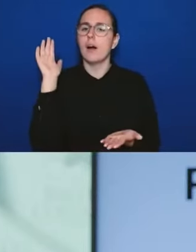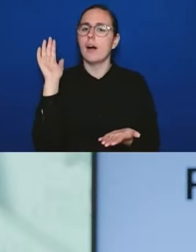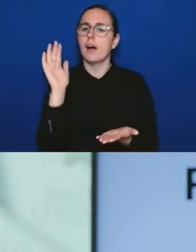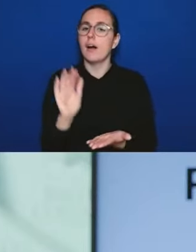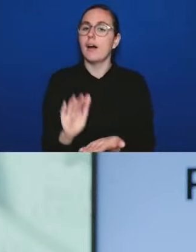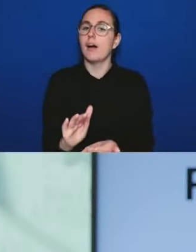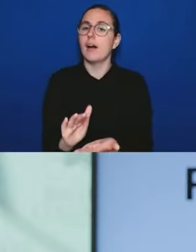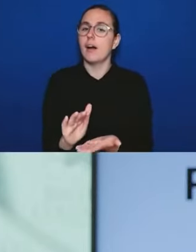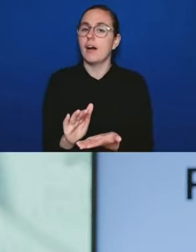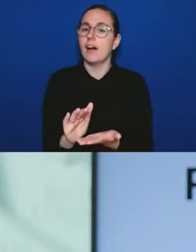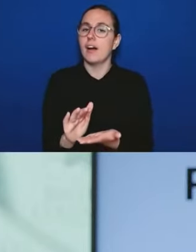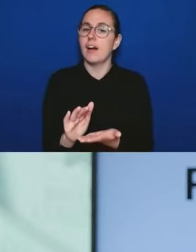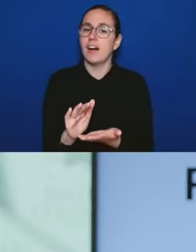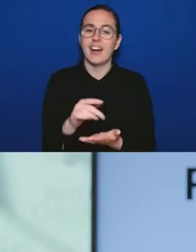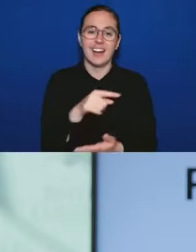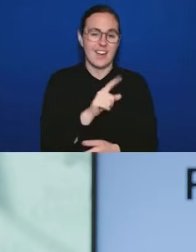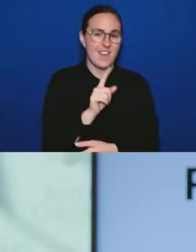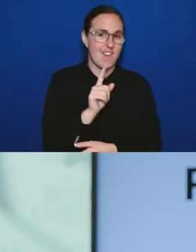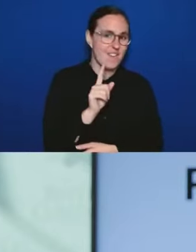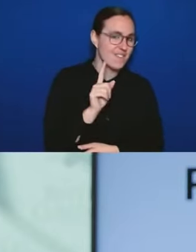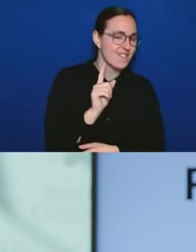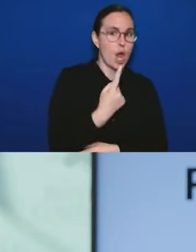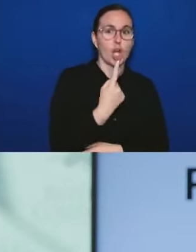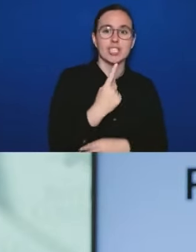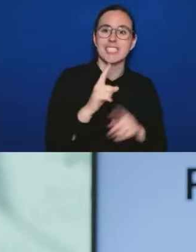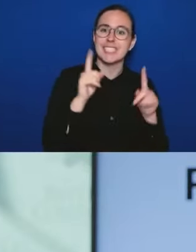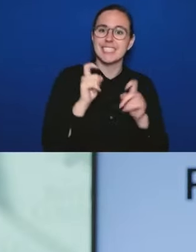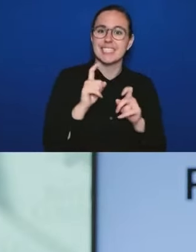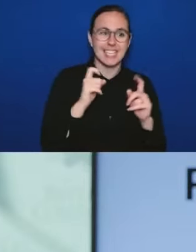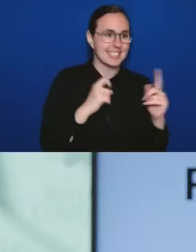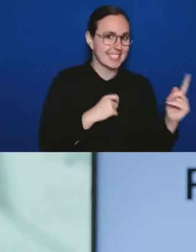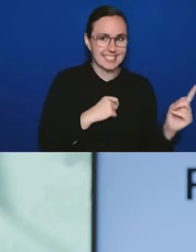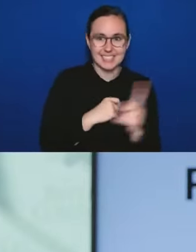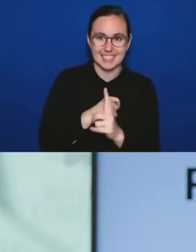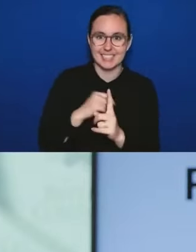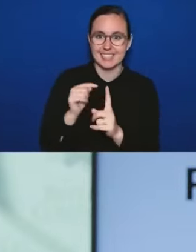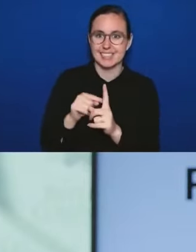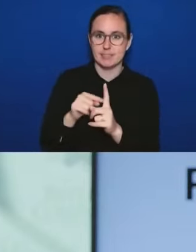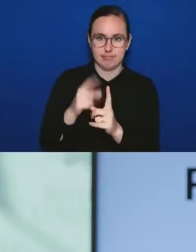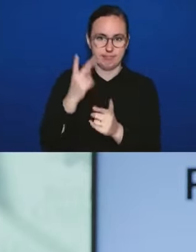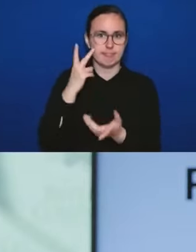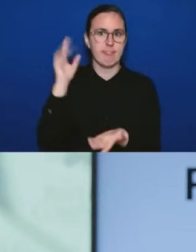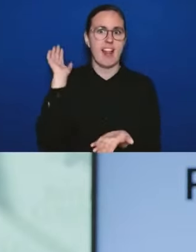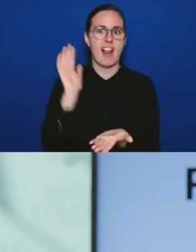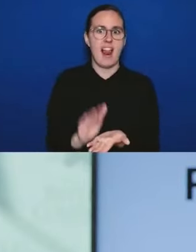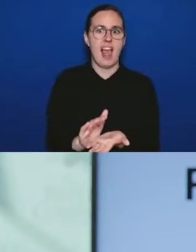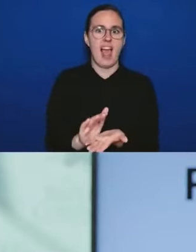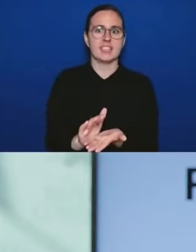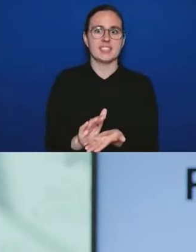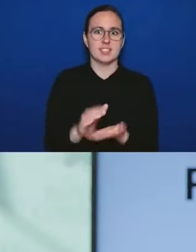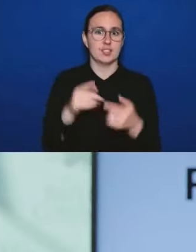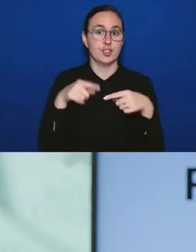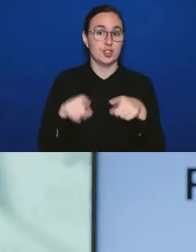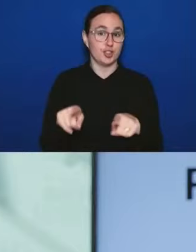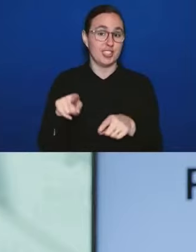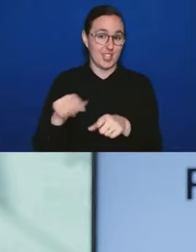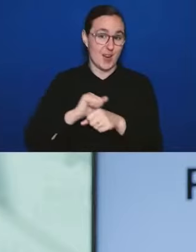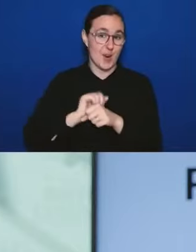diagnostic testing and a request for pre-testing and other tests during